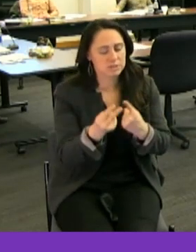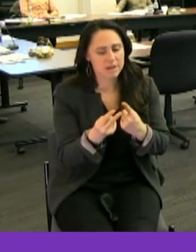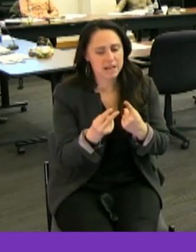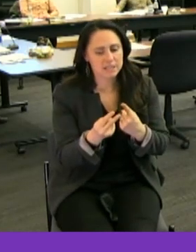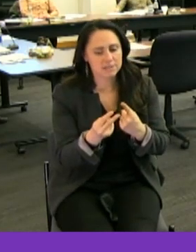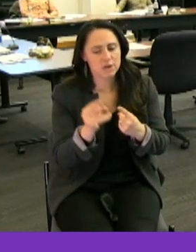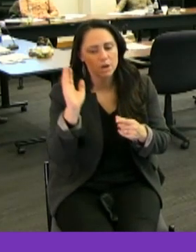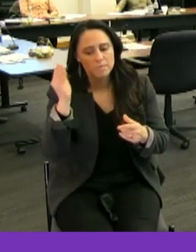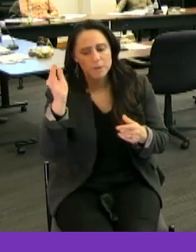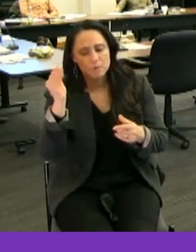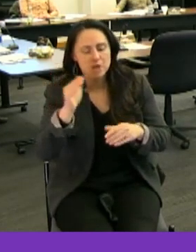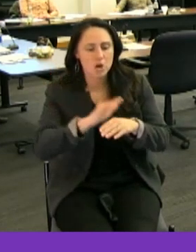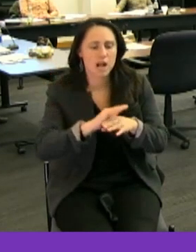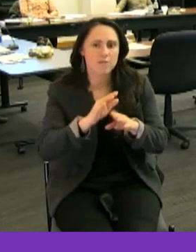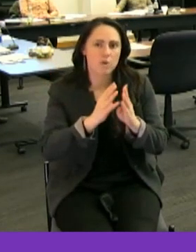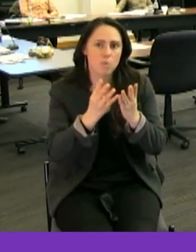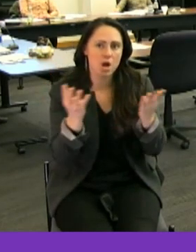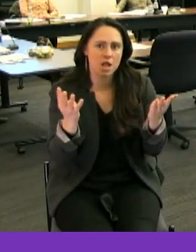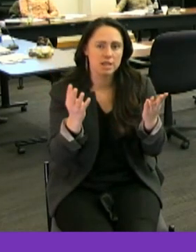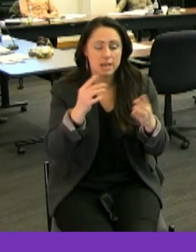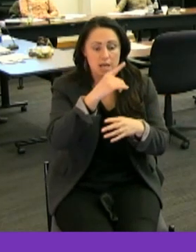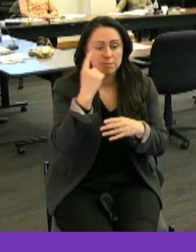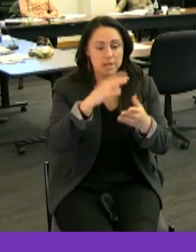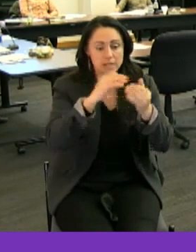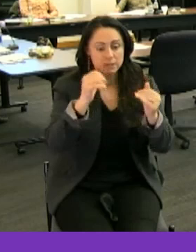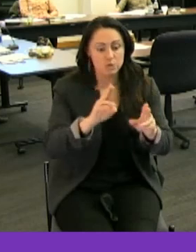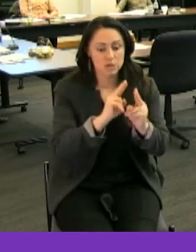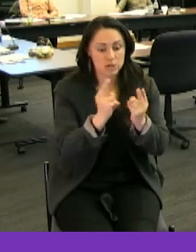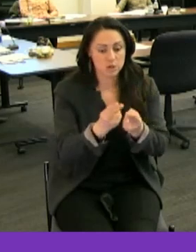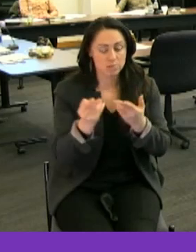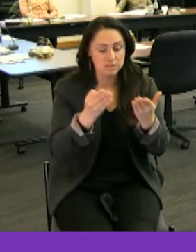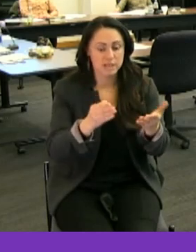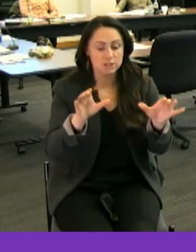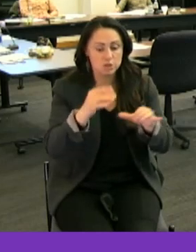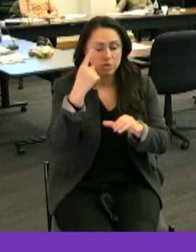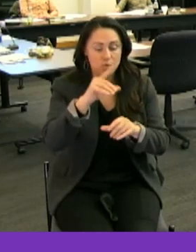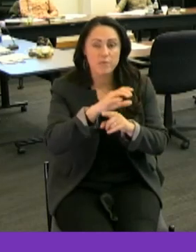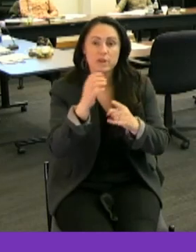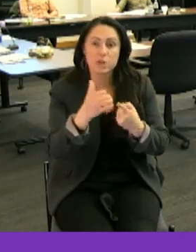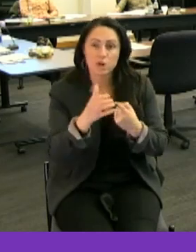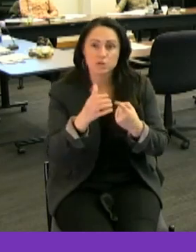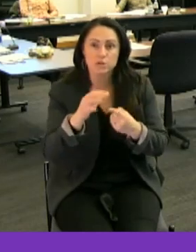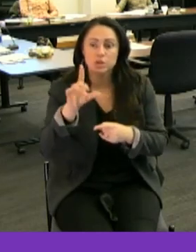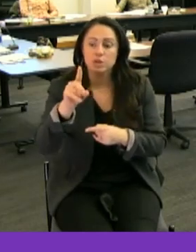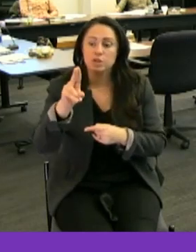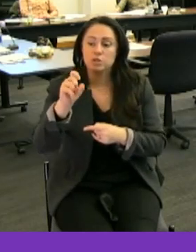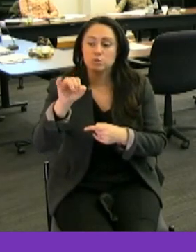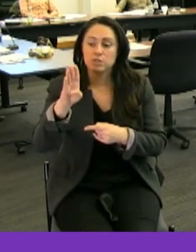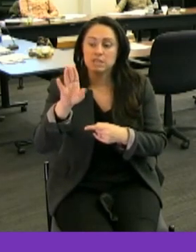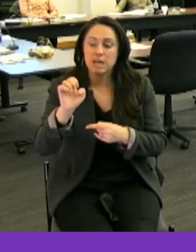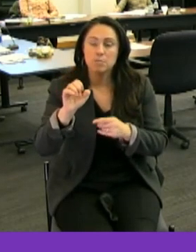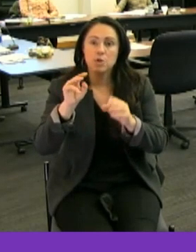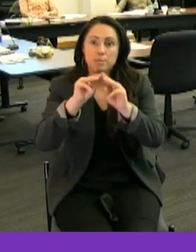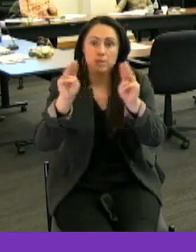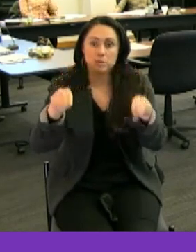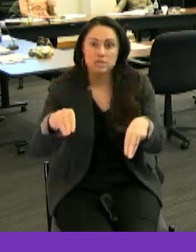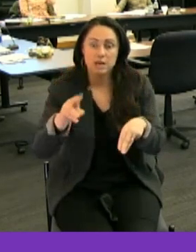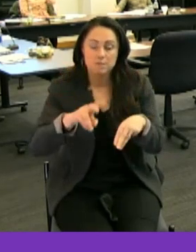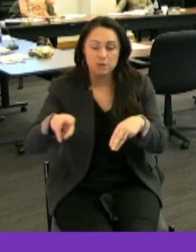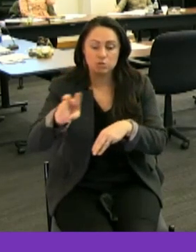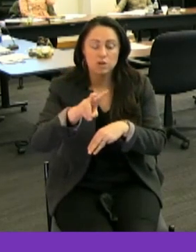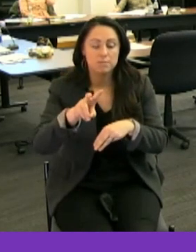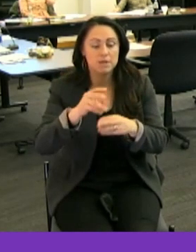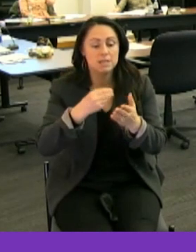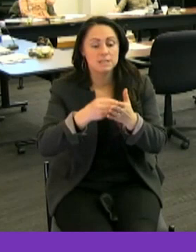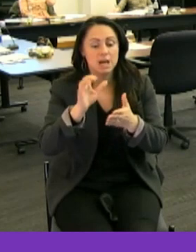Series, Mirror, Mirror on the Wall. Black Student Union presents Do It for the Culture. DuSable Museum field trip, scholarship